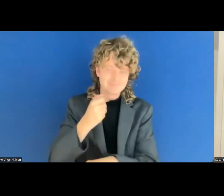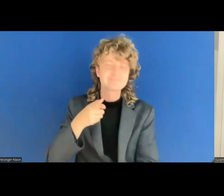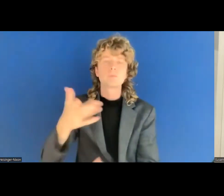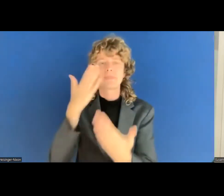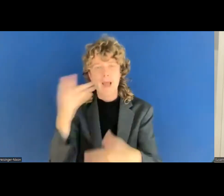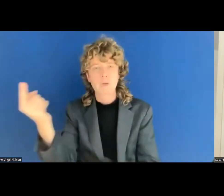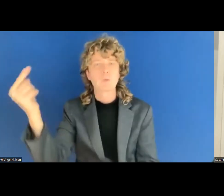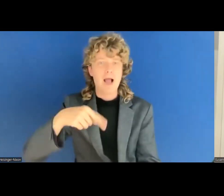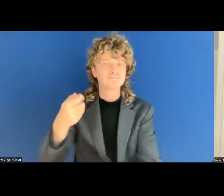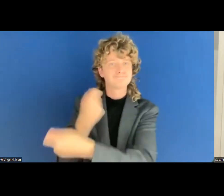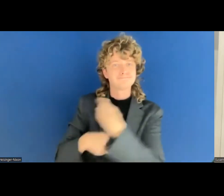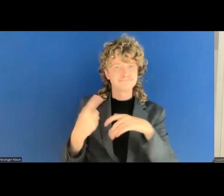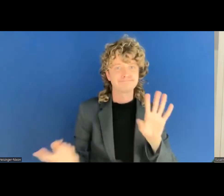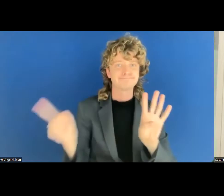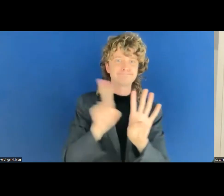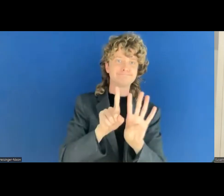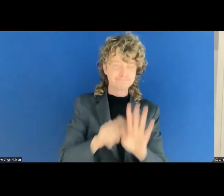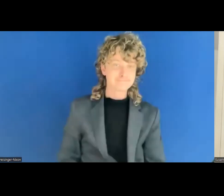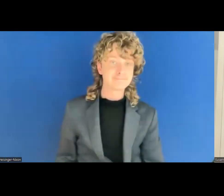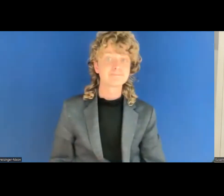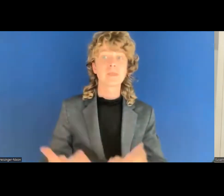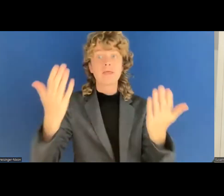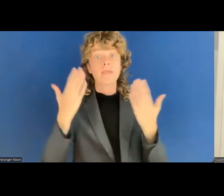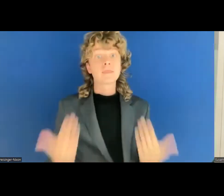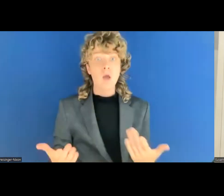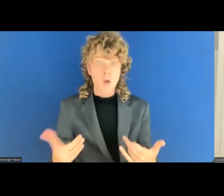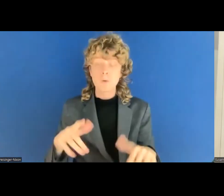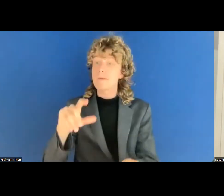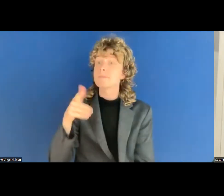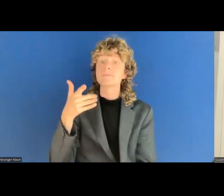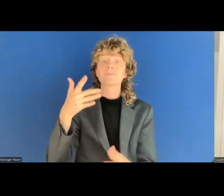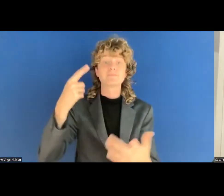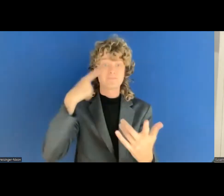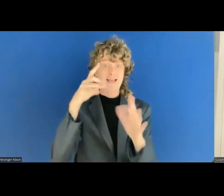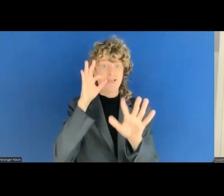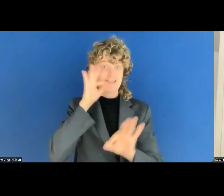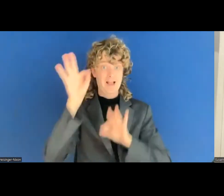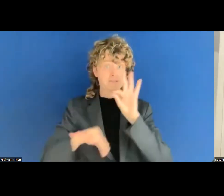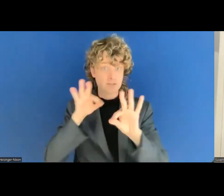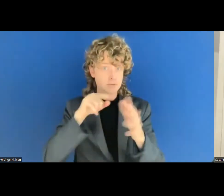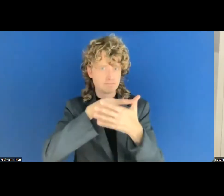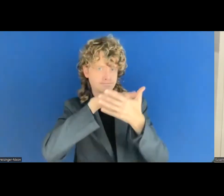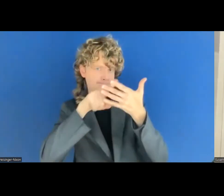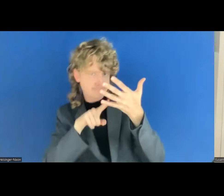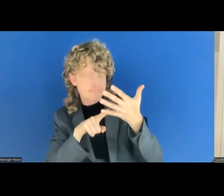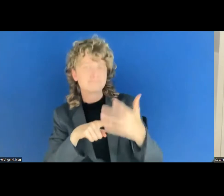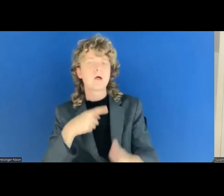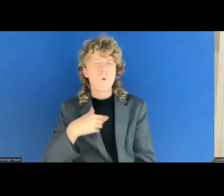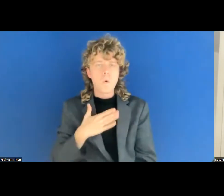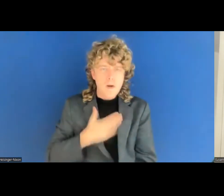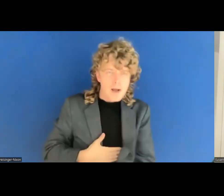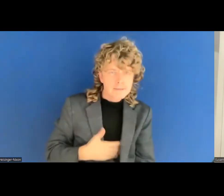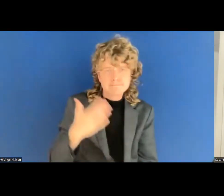So for the panel questions, I would like to know, in your view, what are the